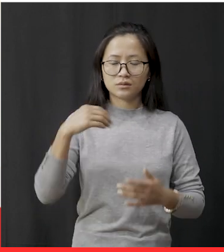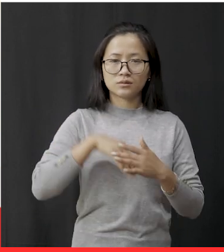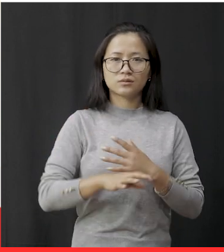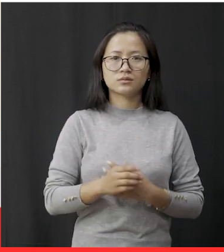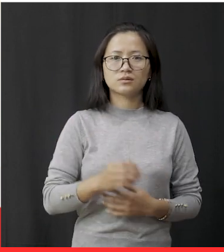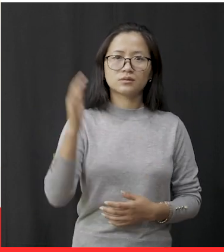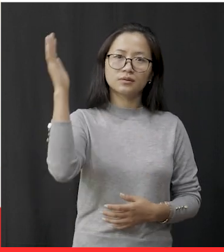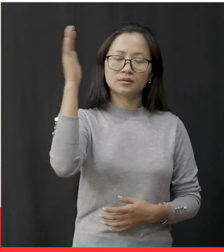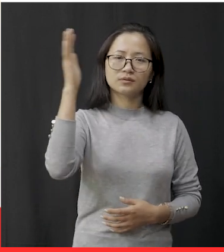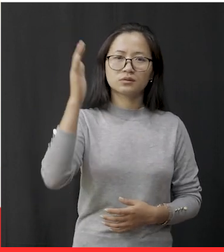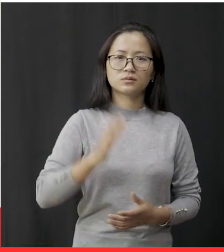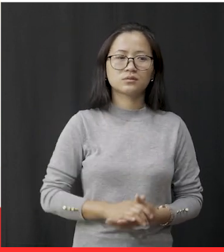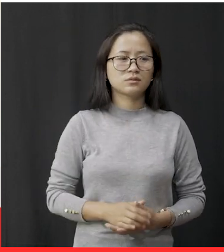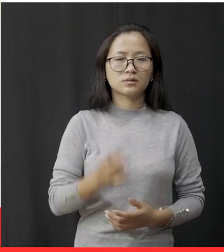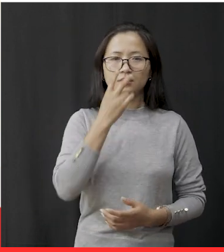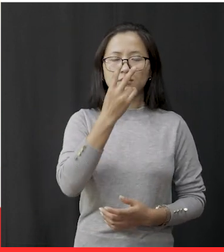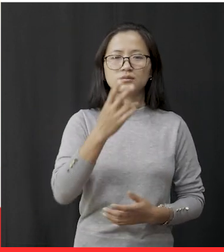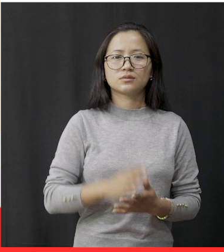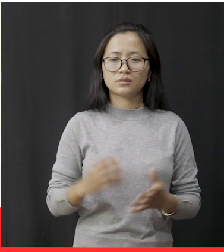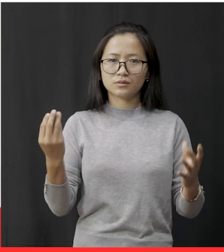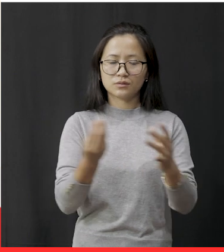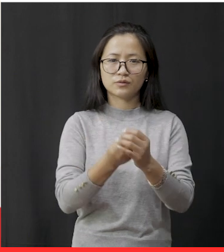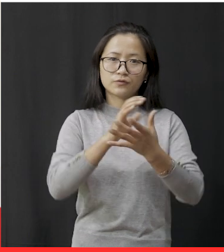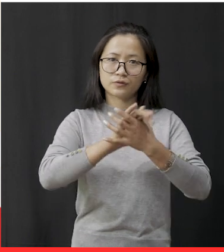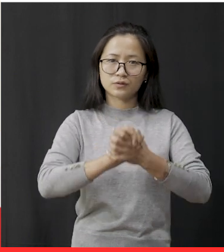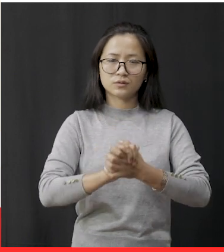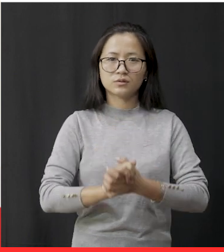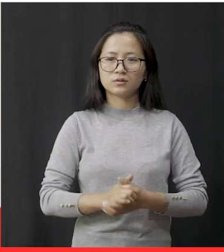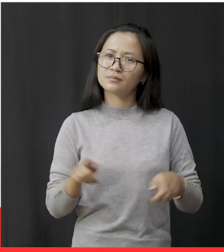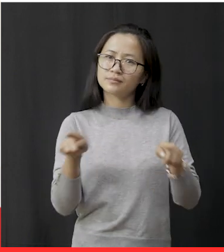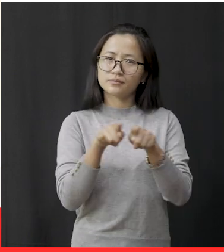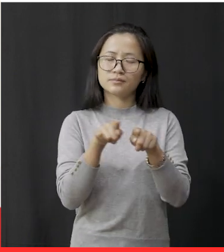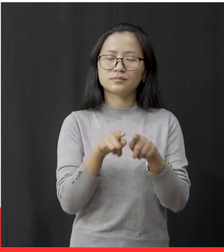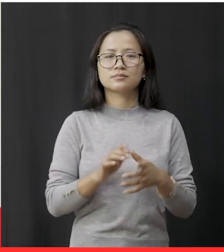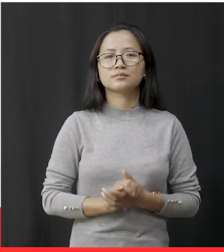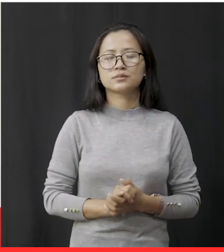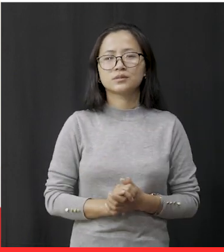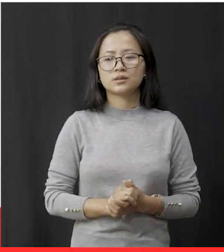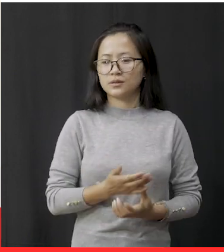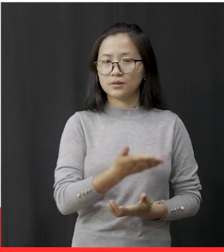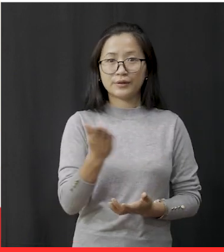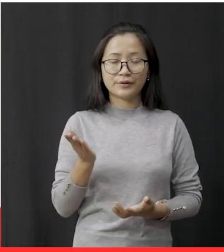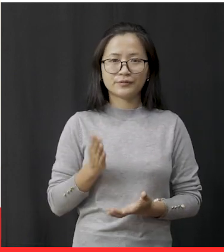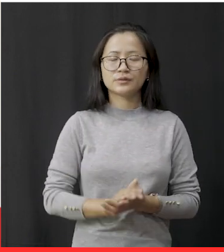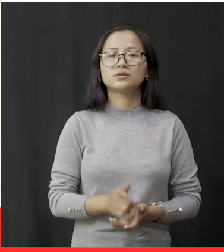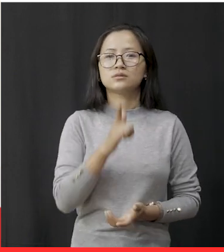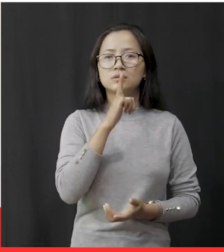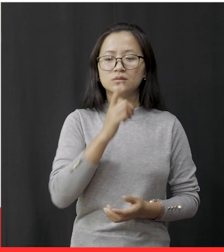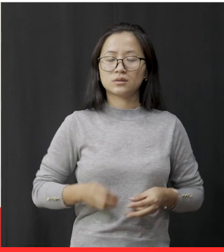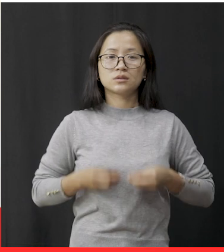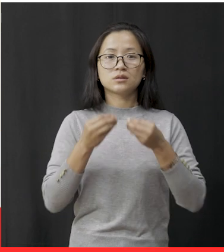afternoon. Now, so you can see here, these are a group of friends like you. Now they're having lunch, which is given